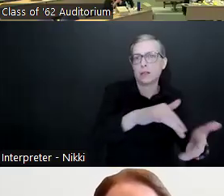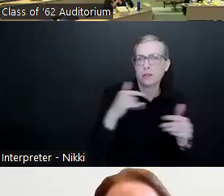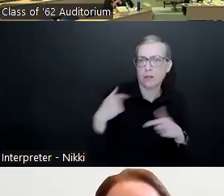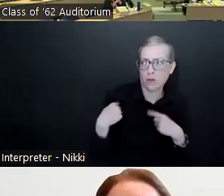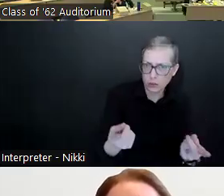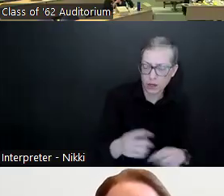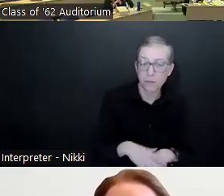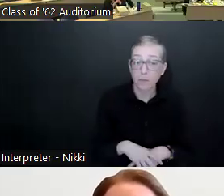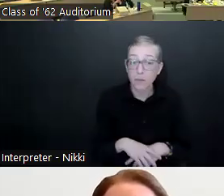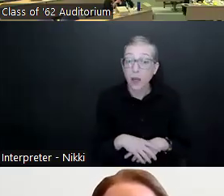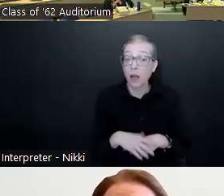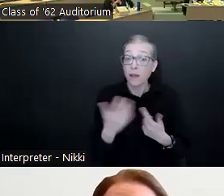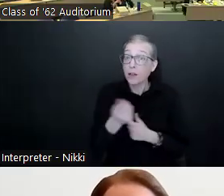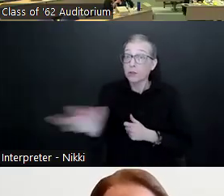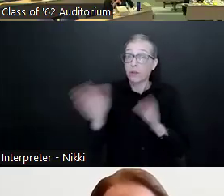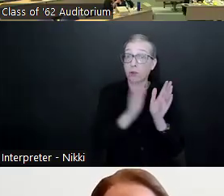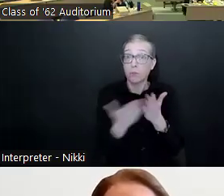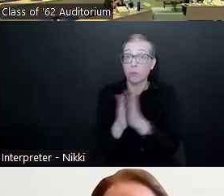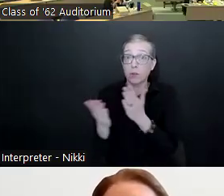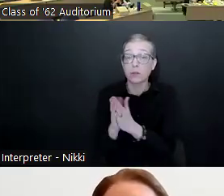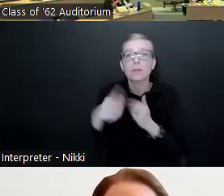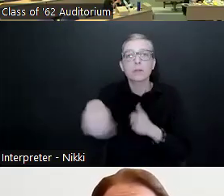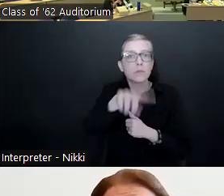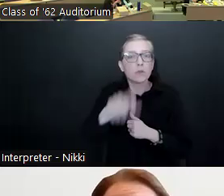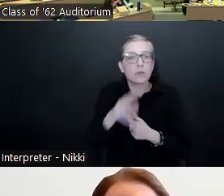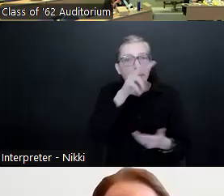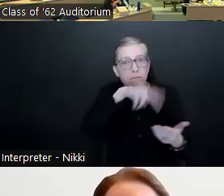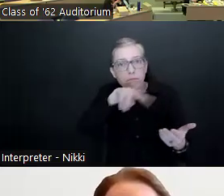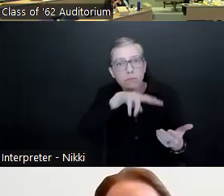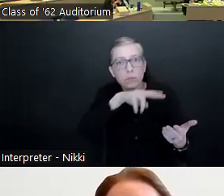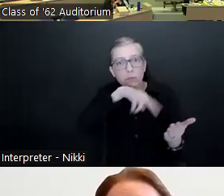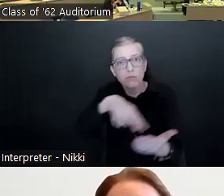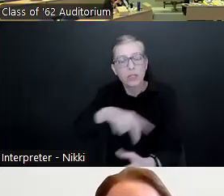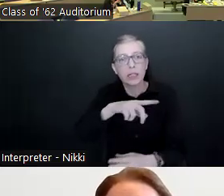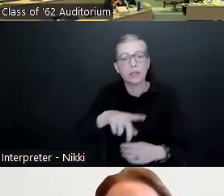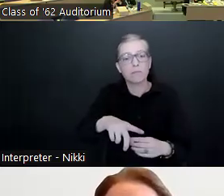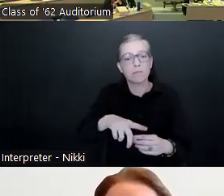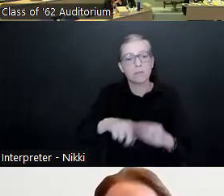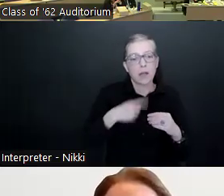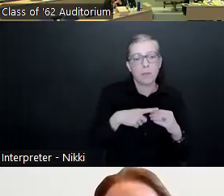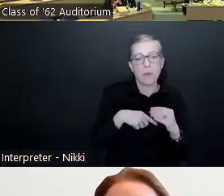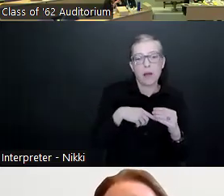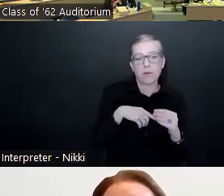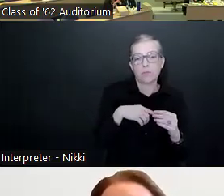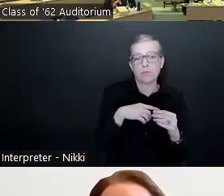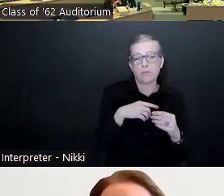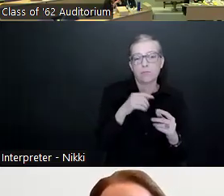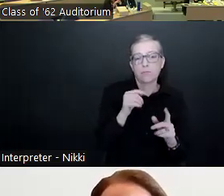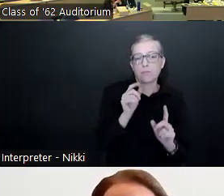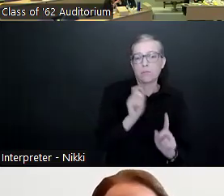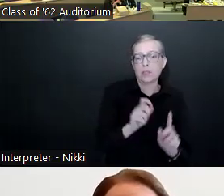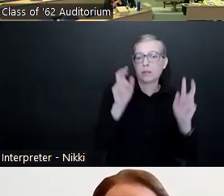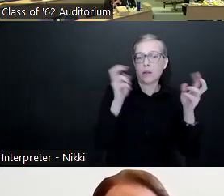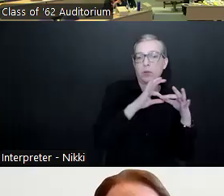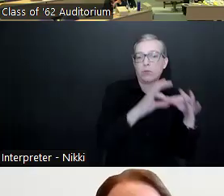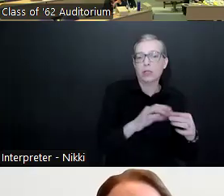at that really summarize the work on mentalization-based treatment for personality disorders across